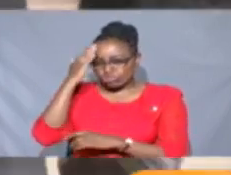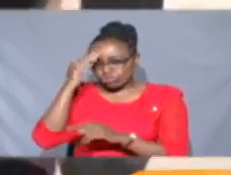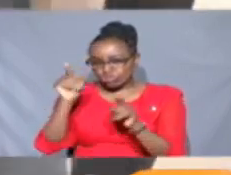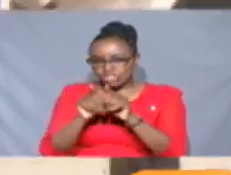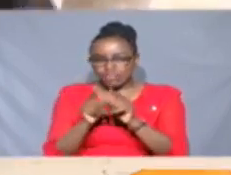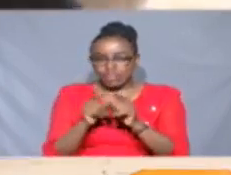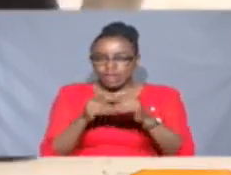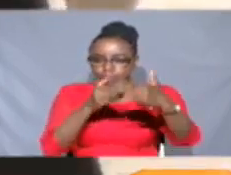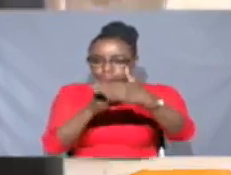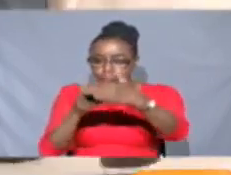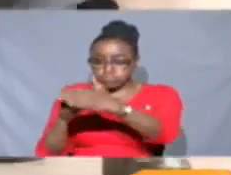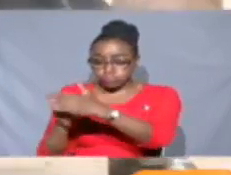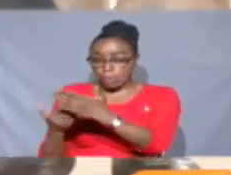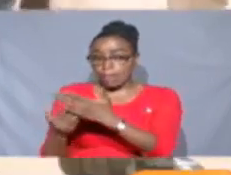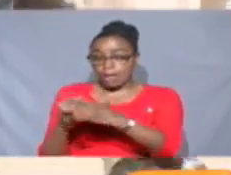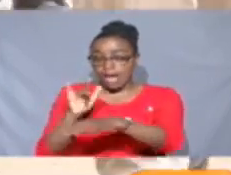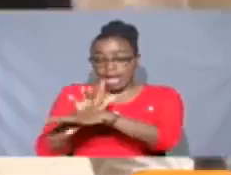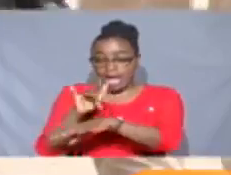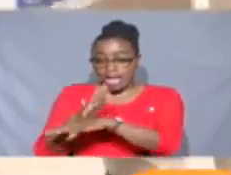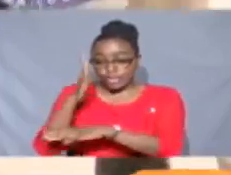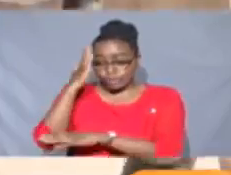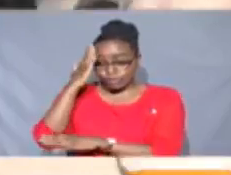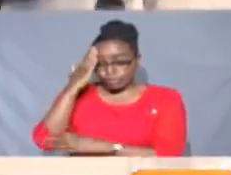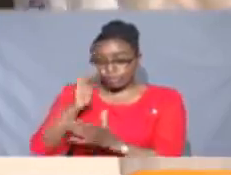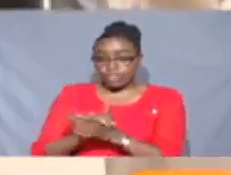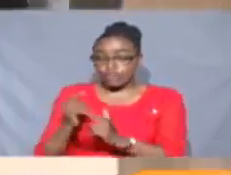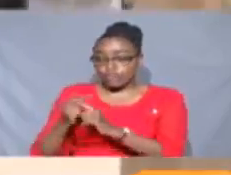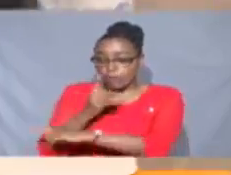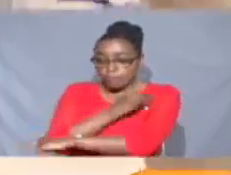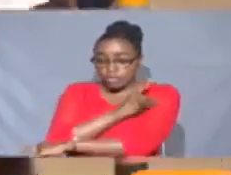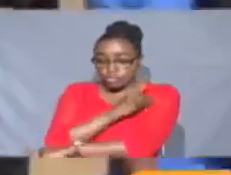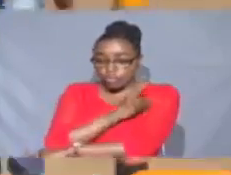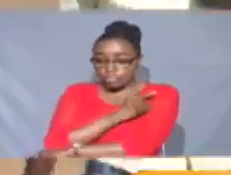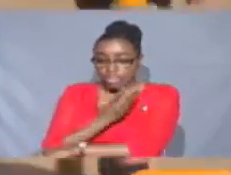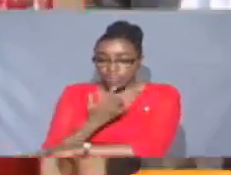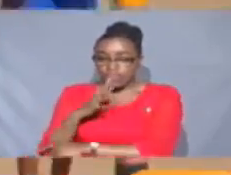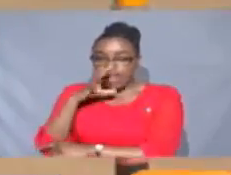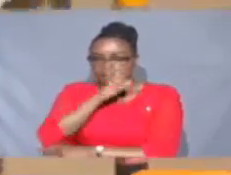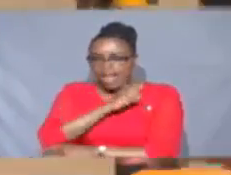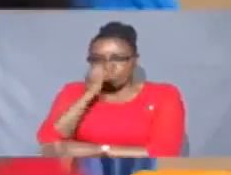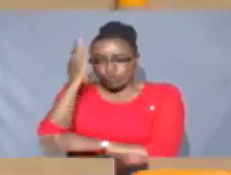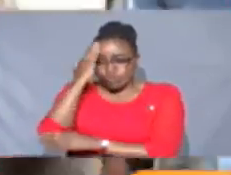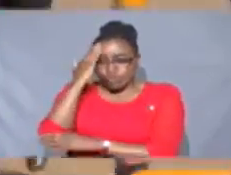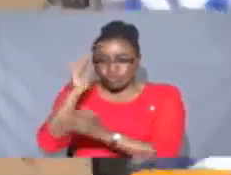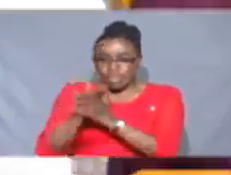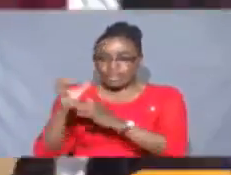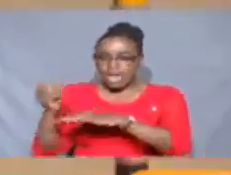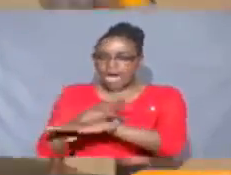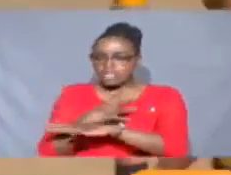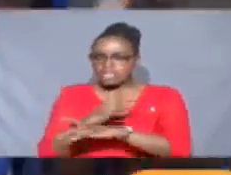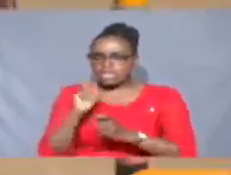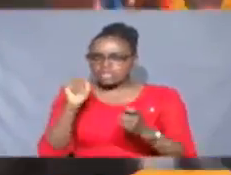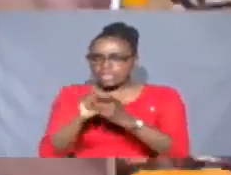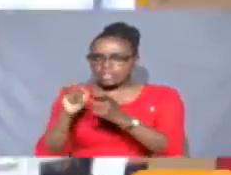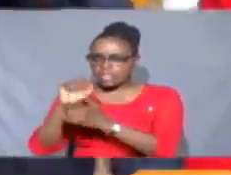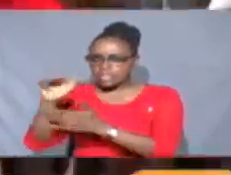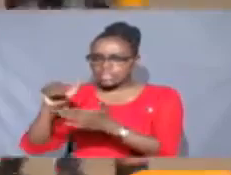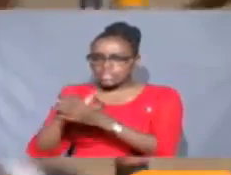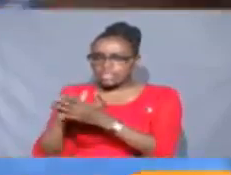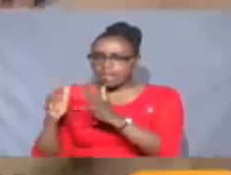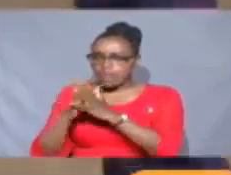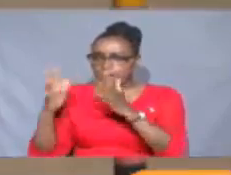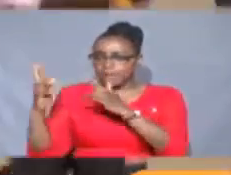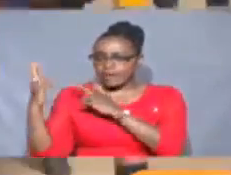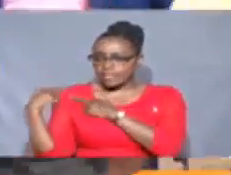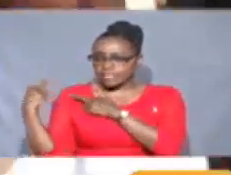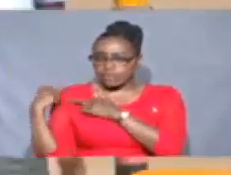screening hindering early detection. According to Dr. Catherine Nyongesa, the lack of knowledge and cancer screening centers has played a major